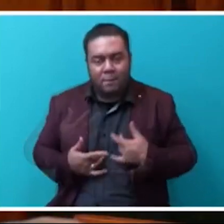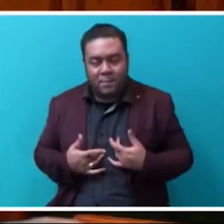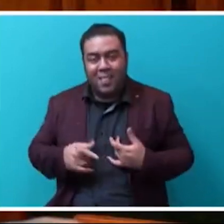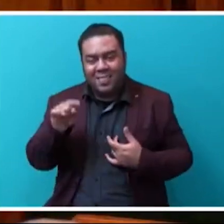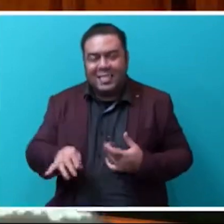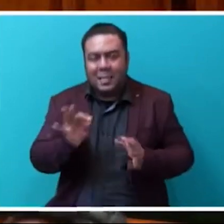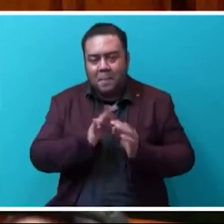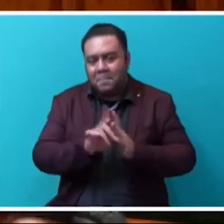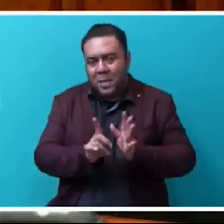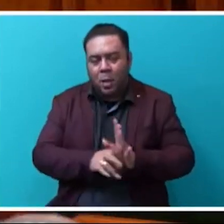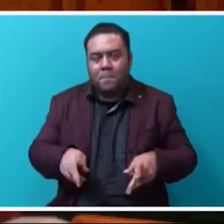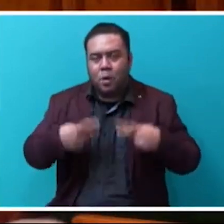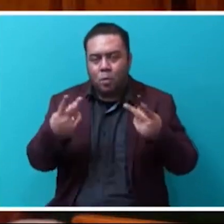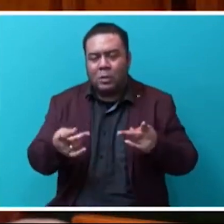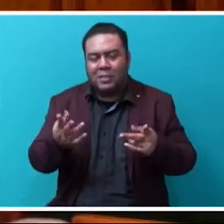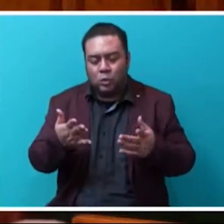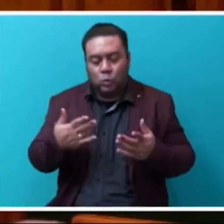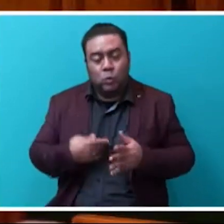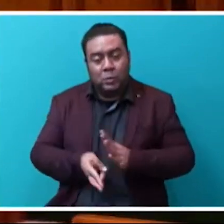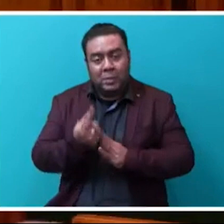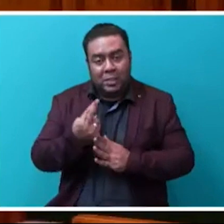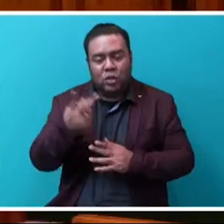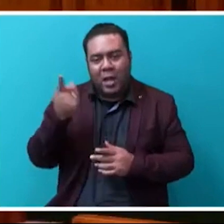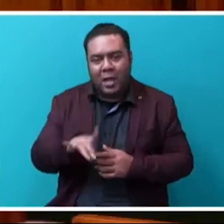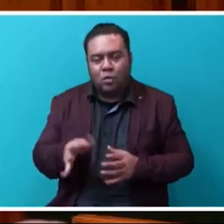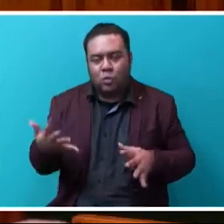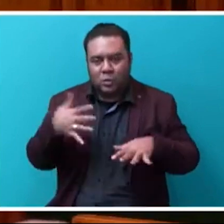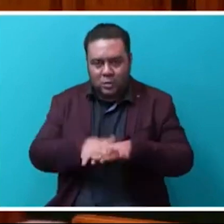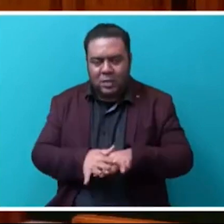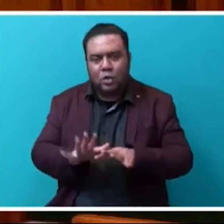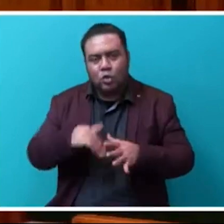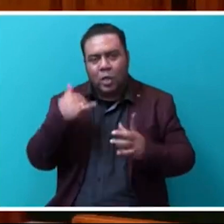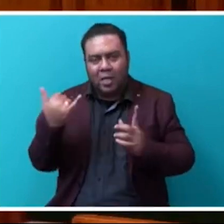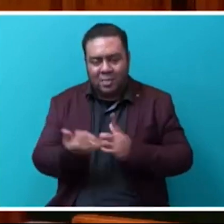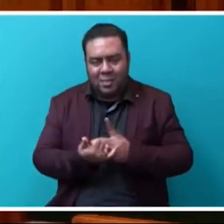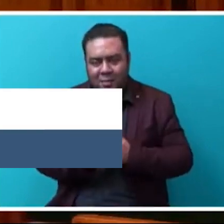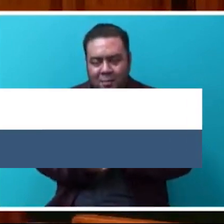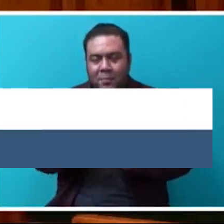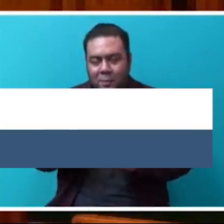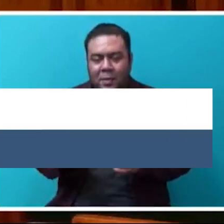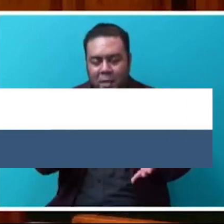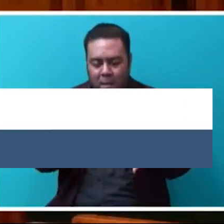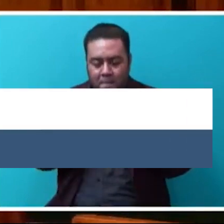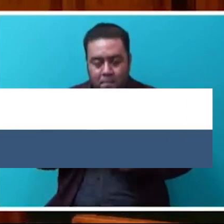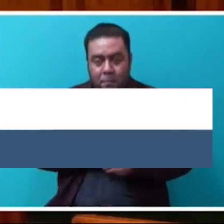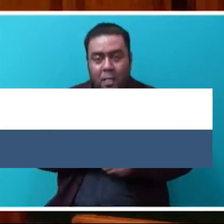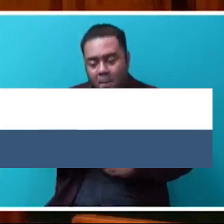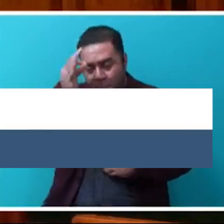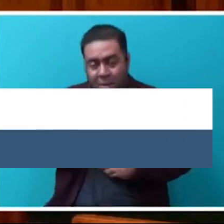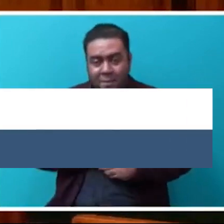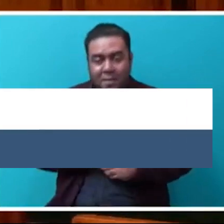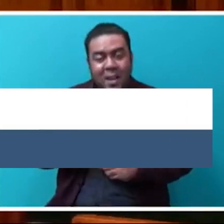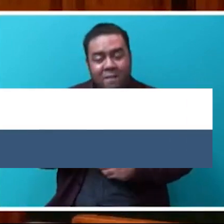This bill promotes rehabilitation and reintegration into society. It embodies the belief